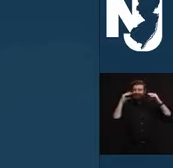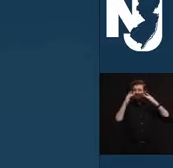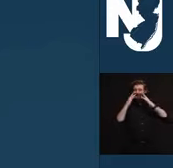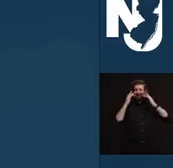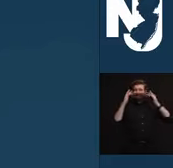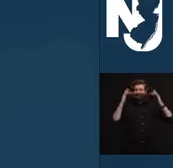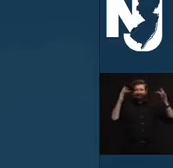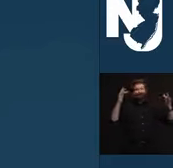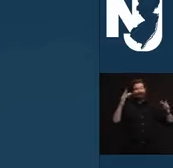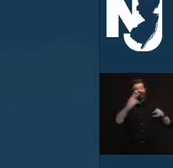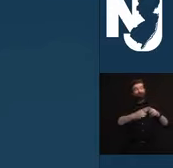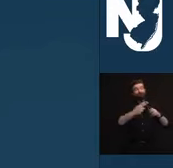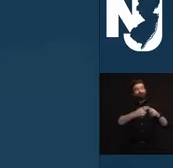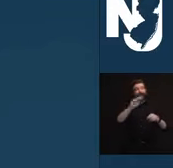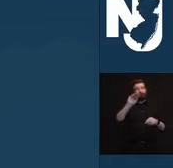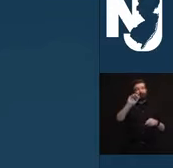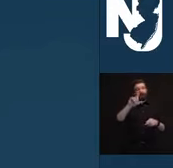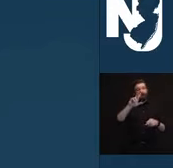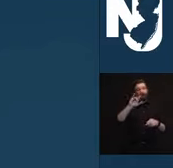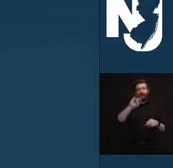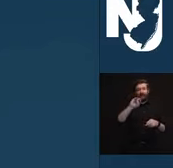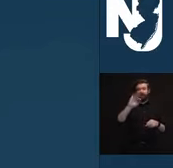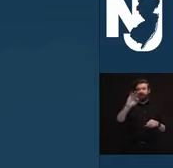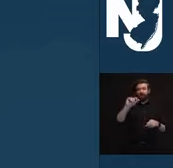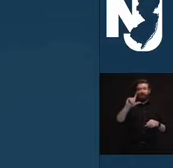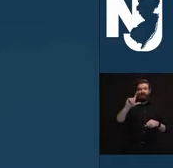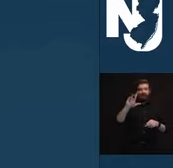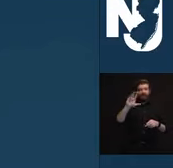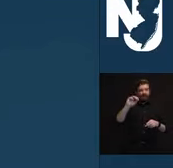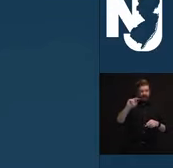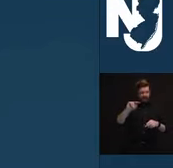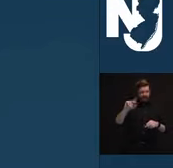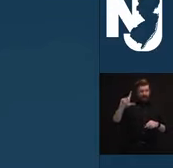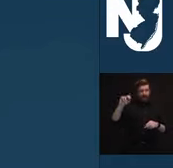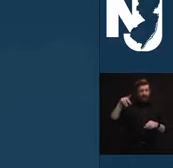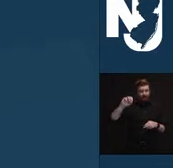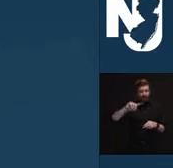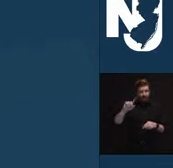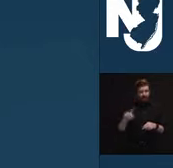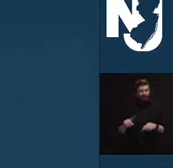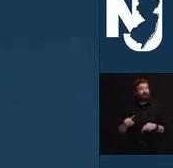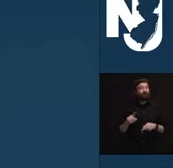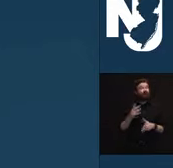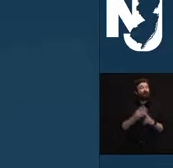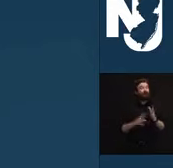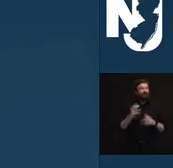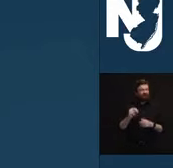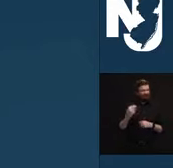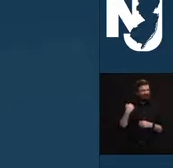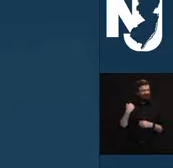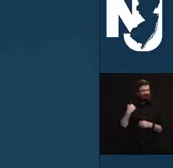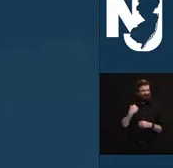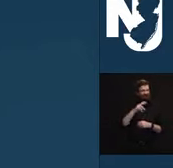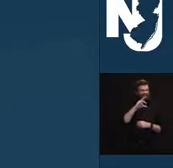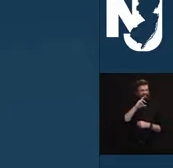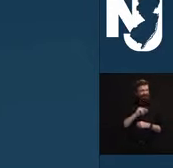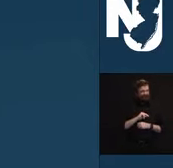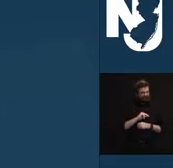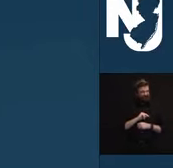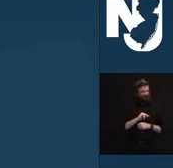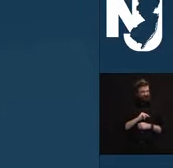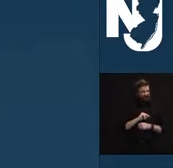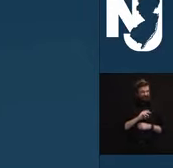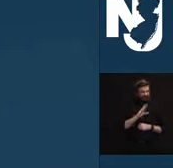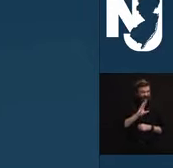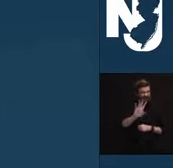Lopez. Melvin passed away on Thanksgiving Day. He was just 47 years old. For